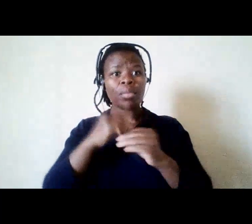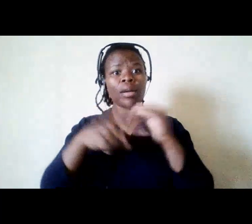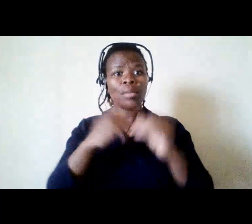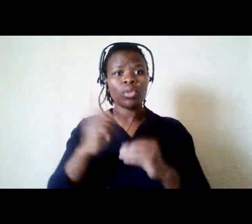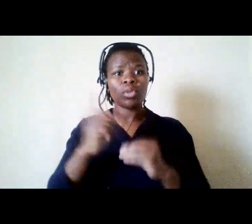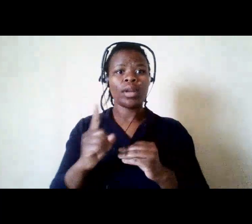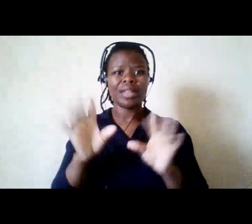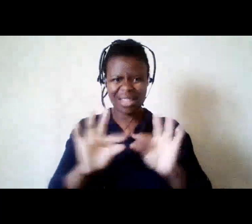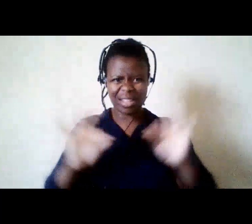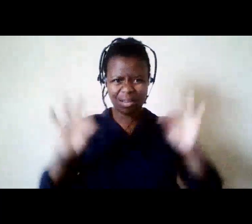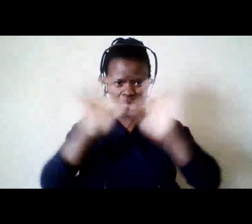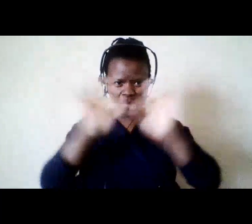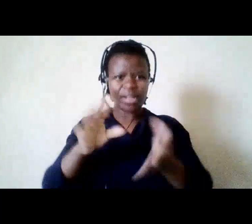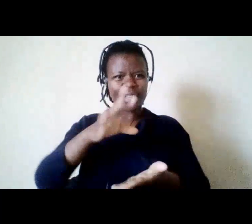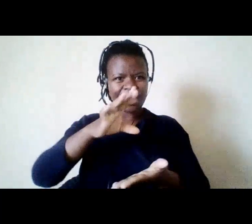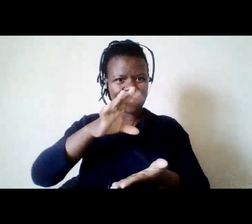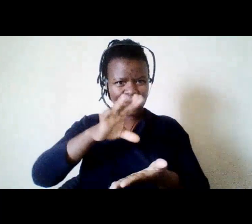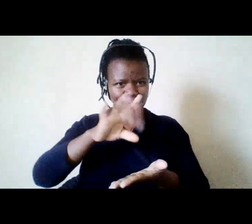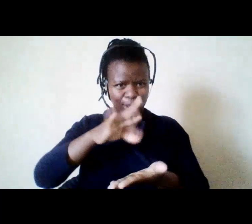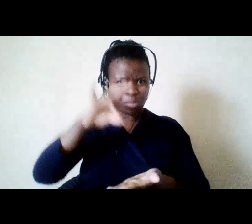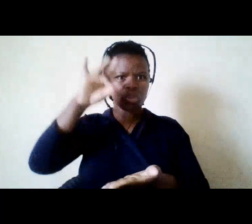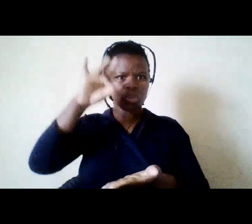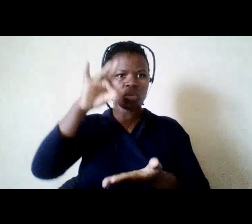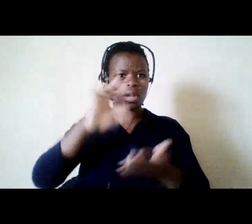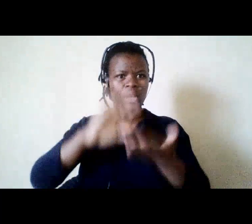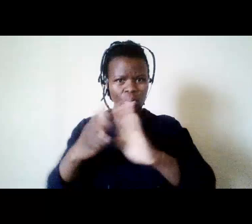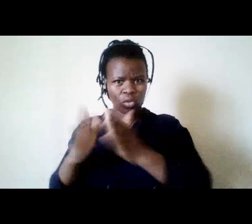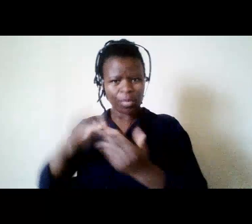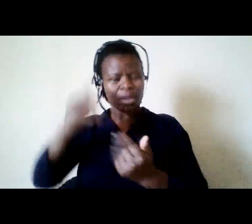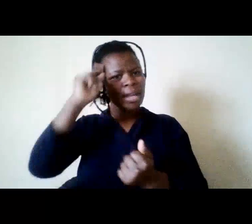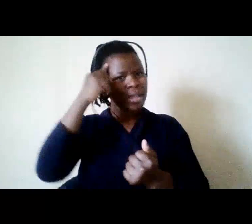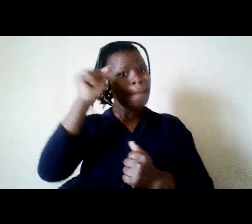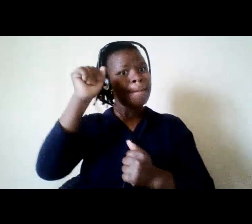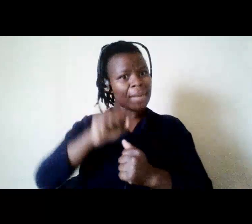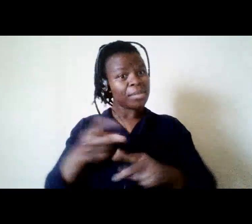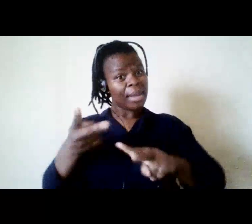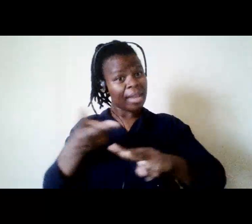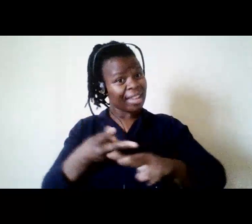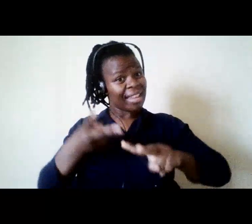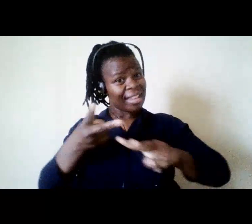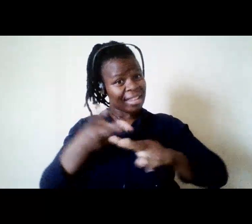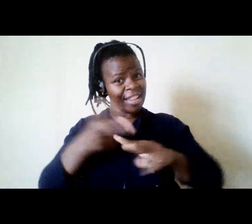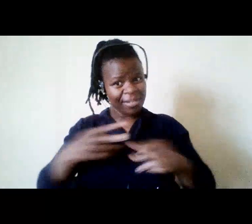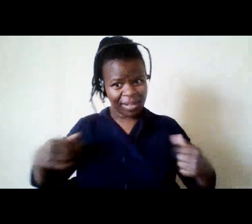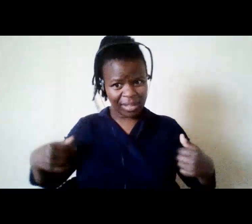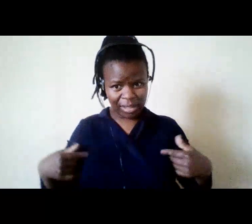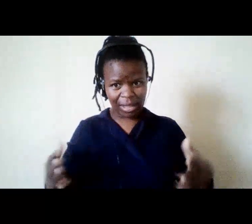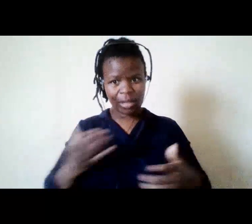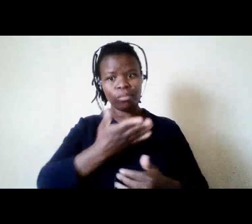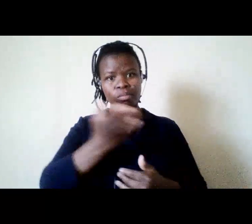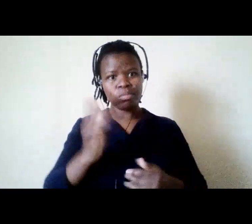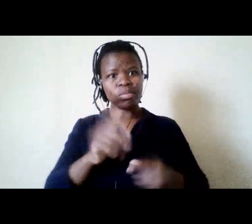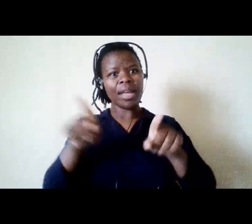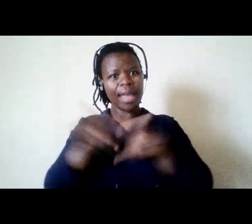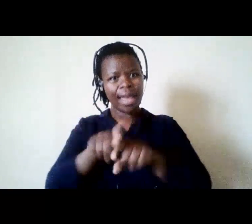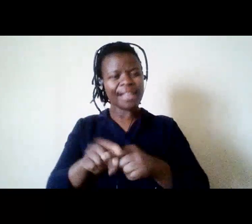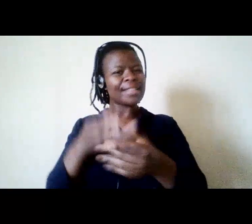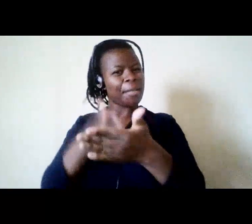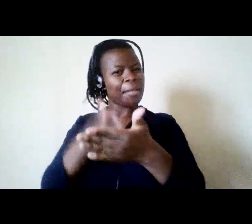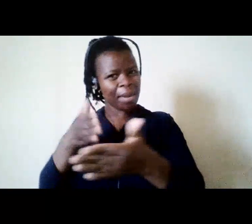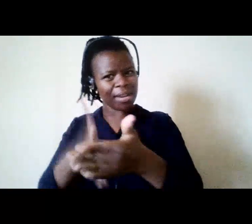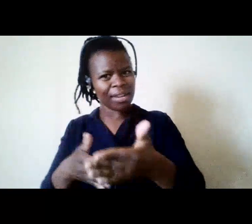spirituality. Yeah, Yeah, so I think we must just be careful when it's starting to seem as though it's a barrier. It could be a facilitator